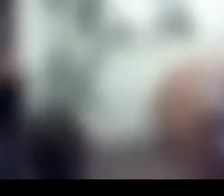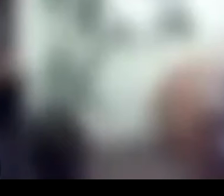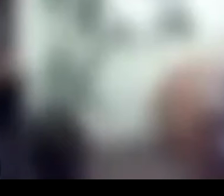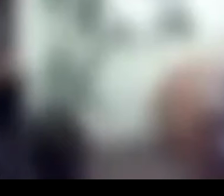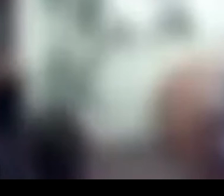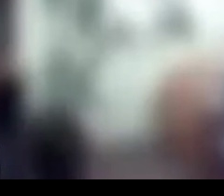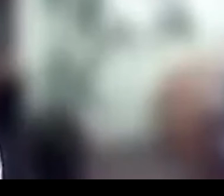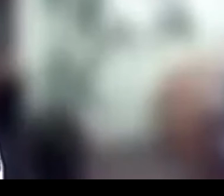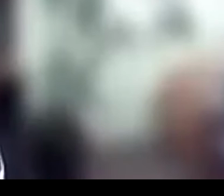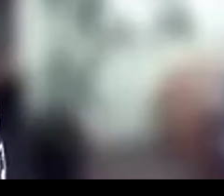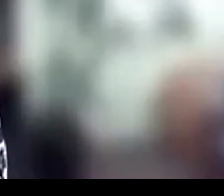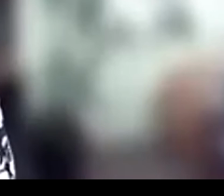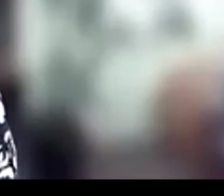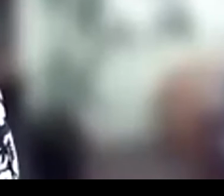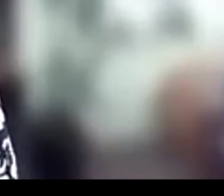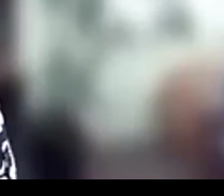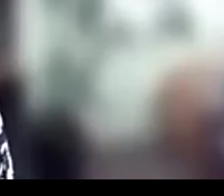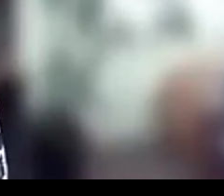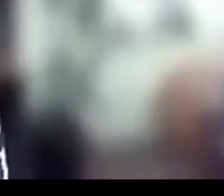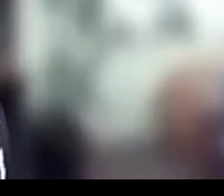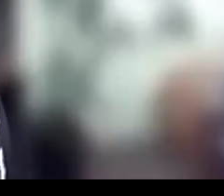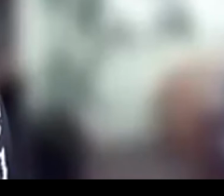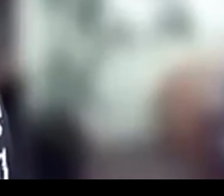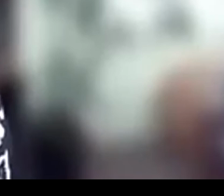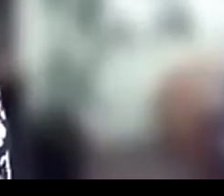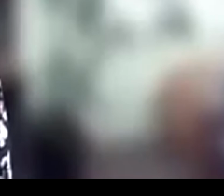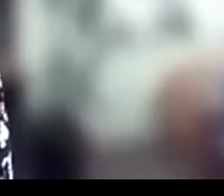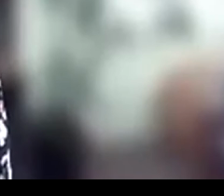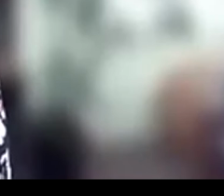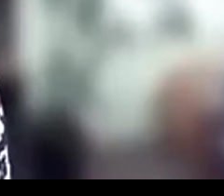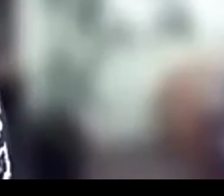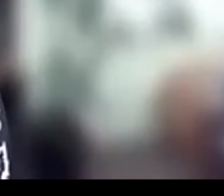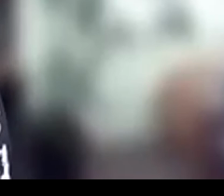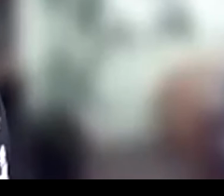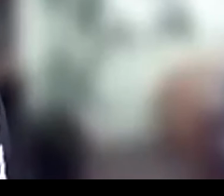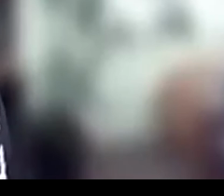Northridge? Gil,